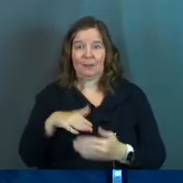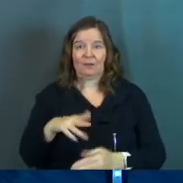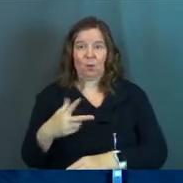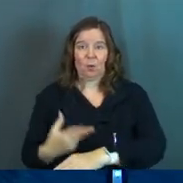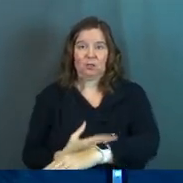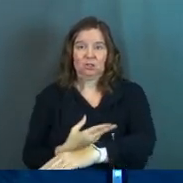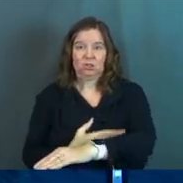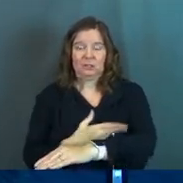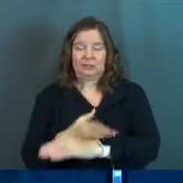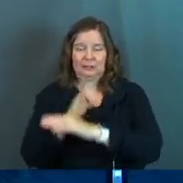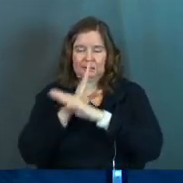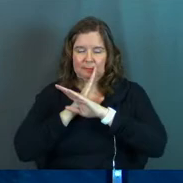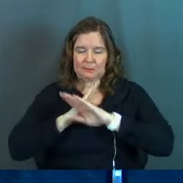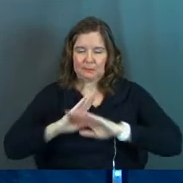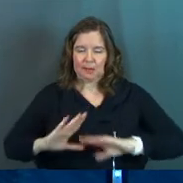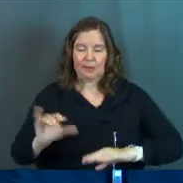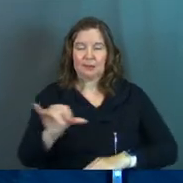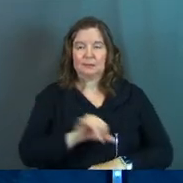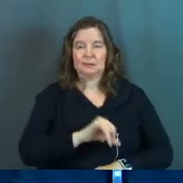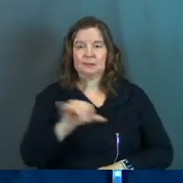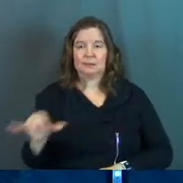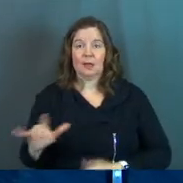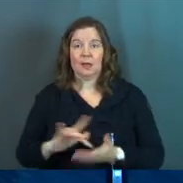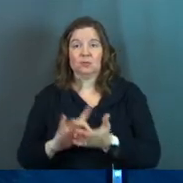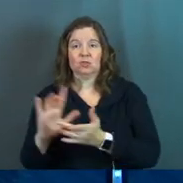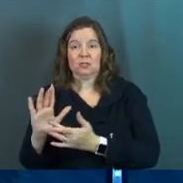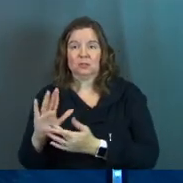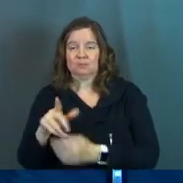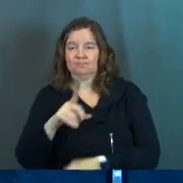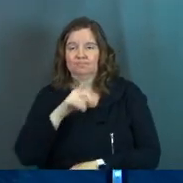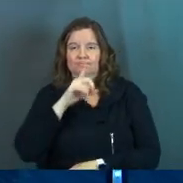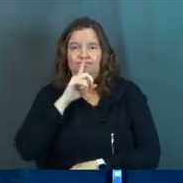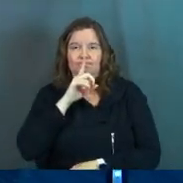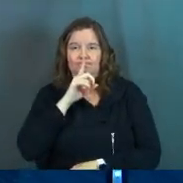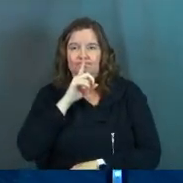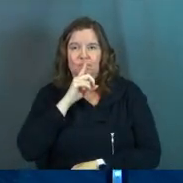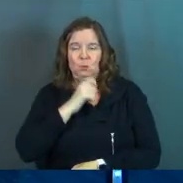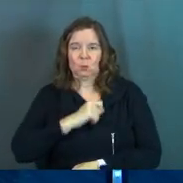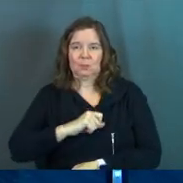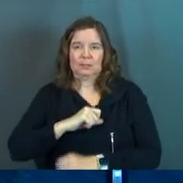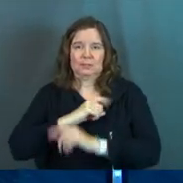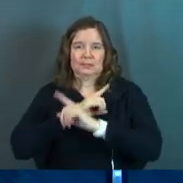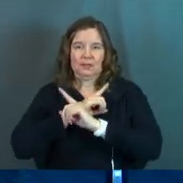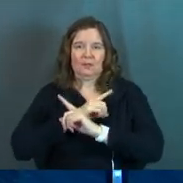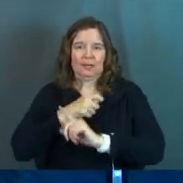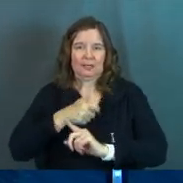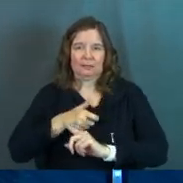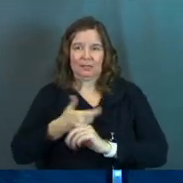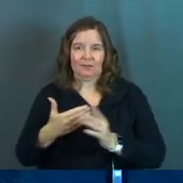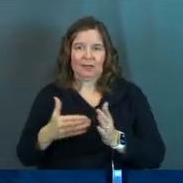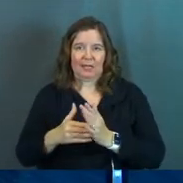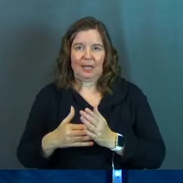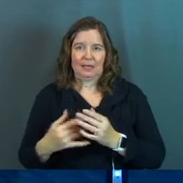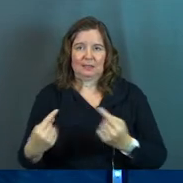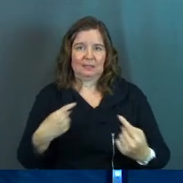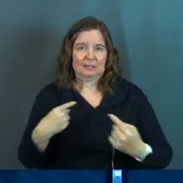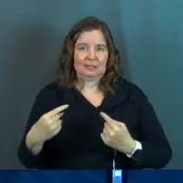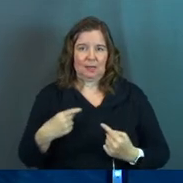the shearers is silent, so Jesus would not defend himself against his